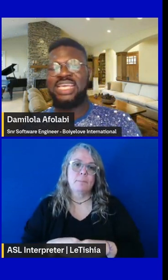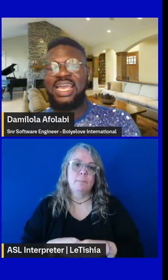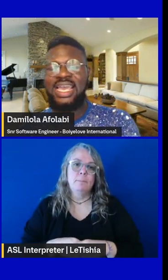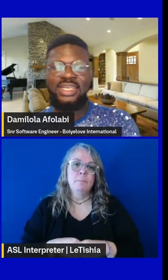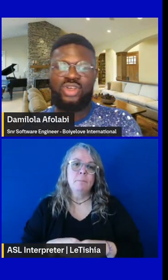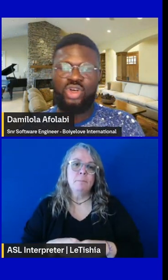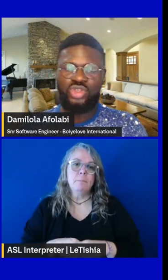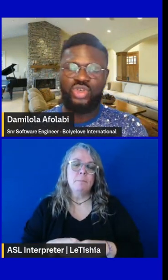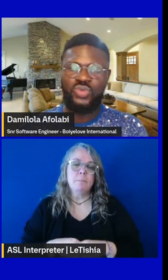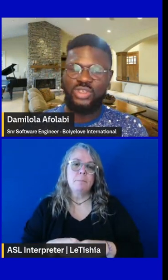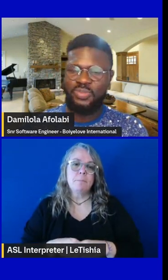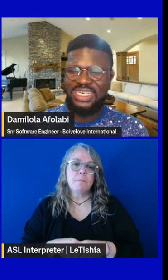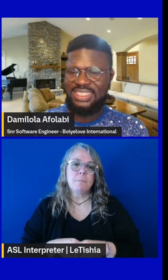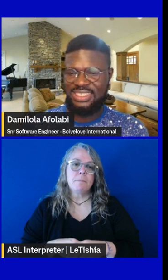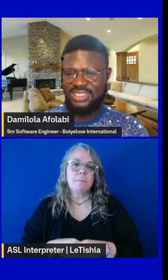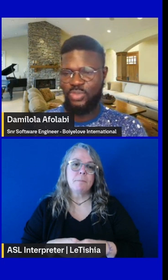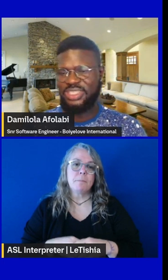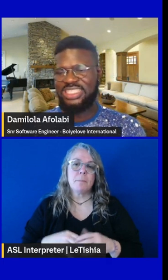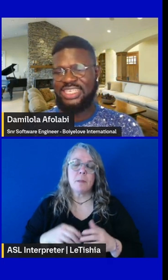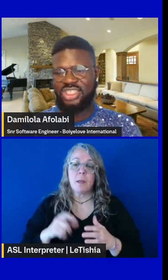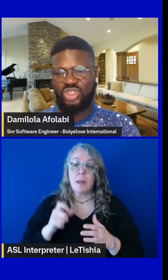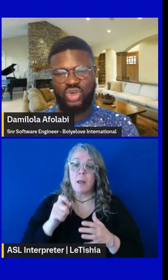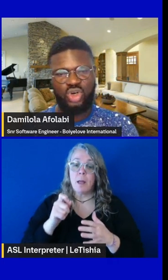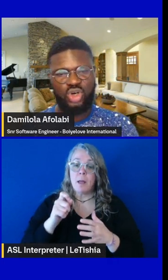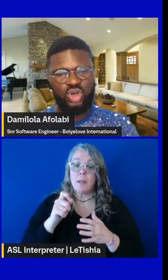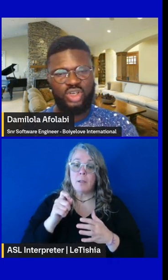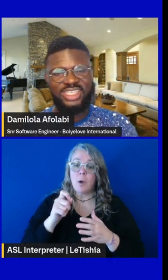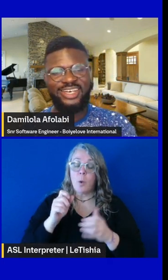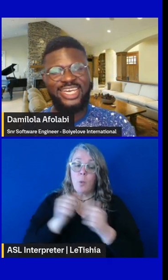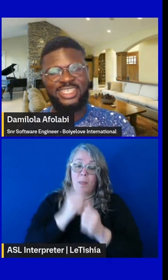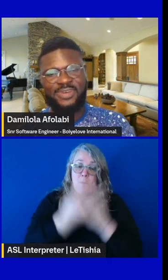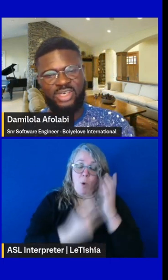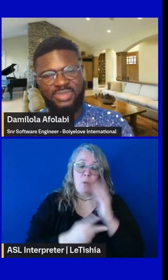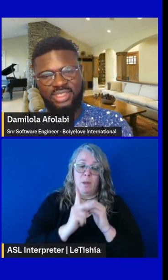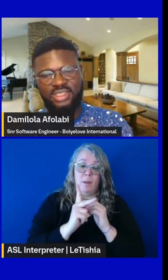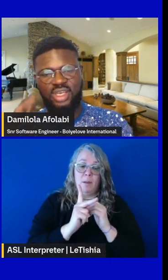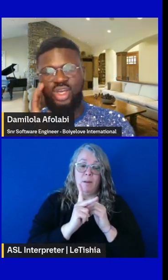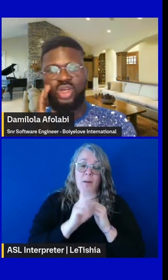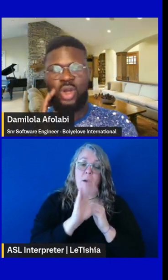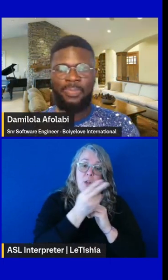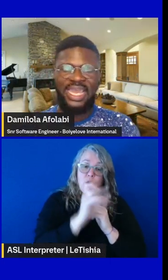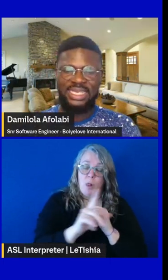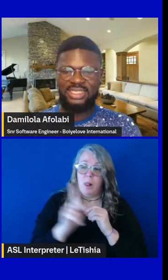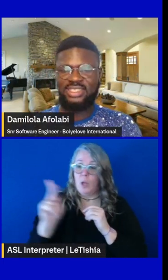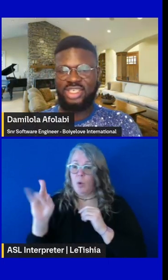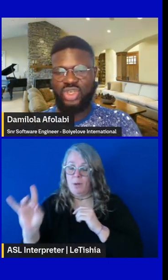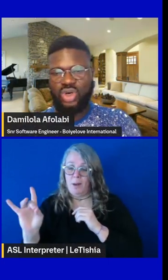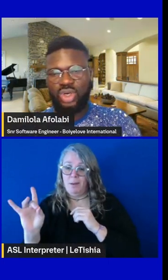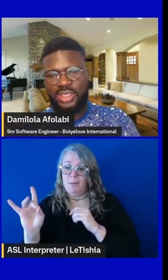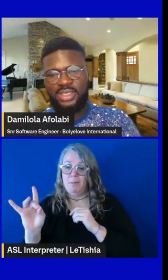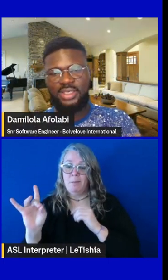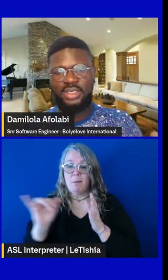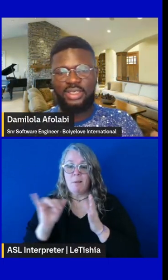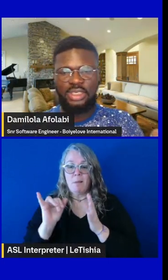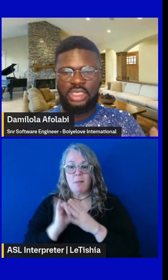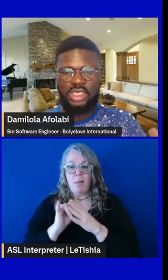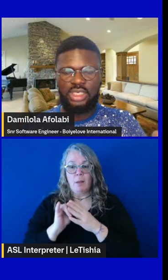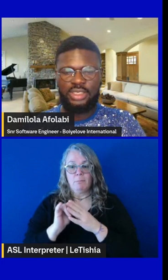Integrating Vault and Consul with Kubernetes supercharges your containerized environment, combining